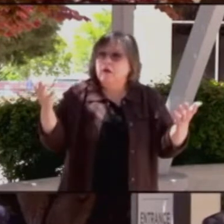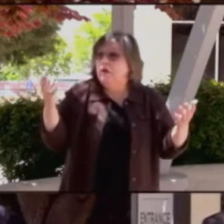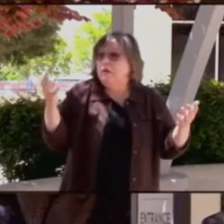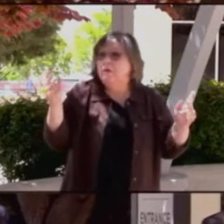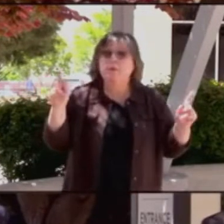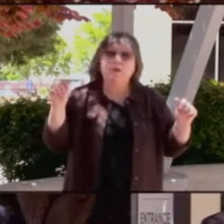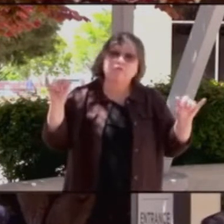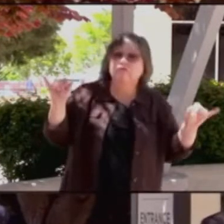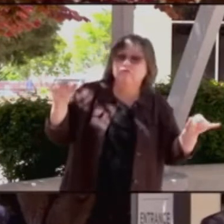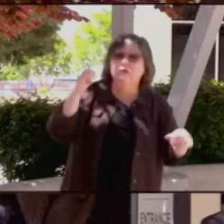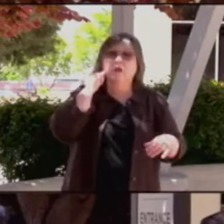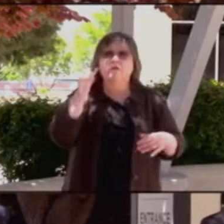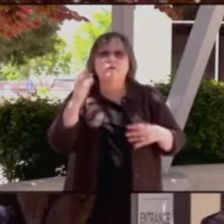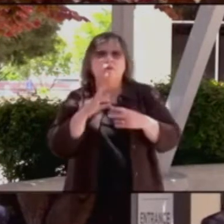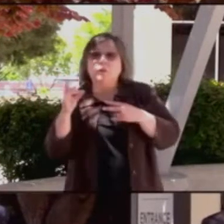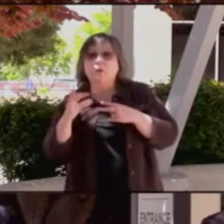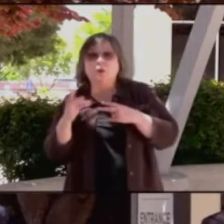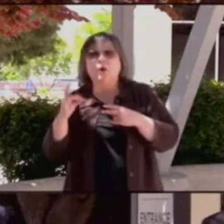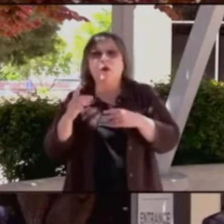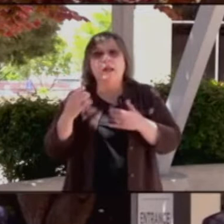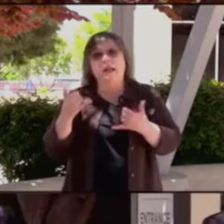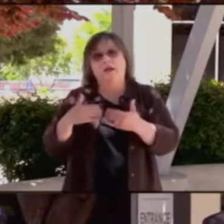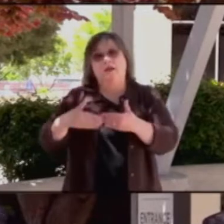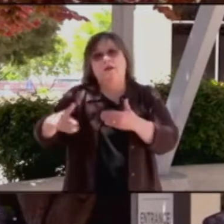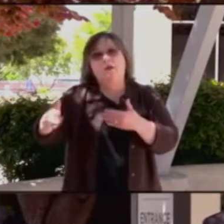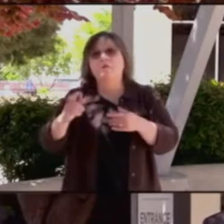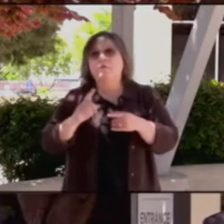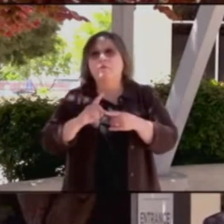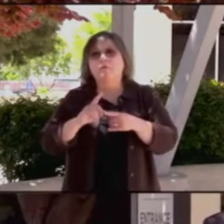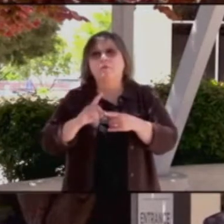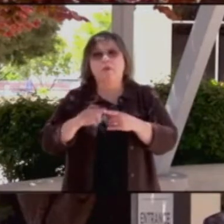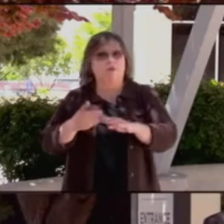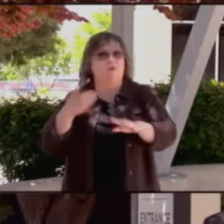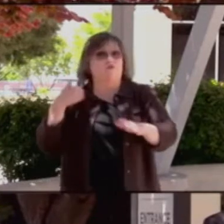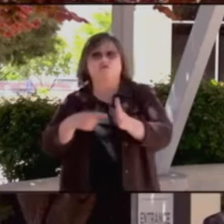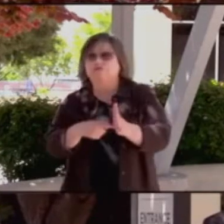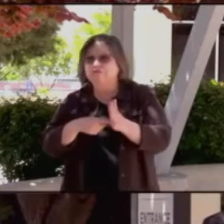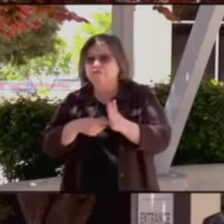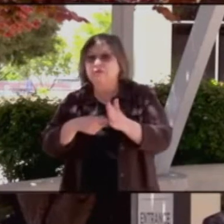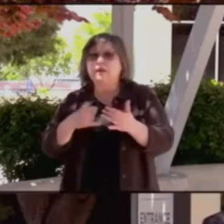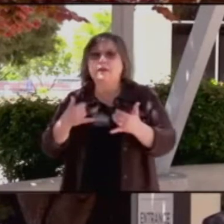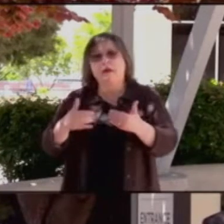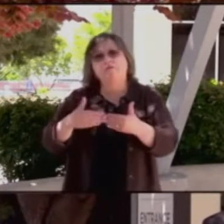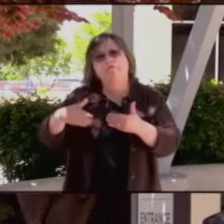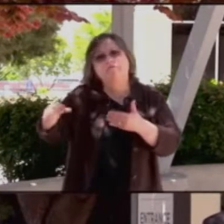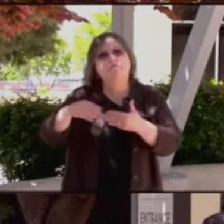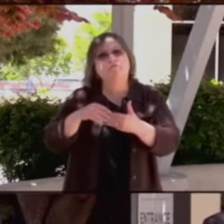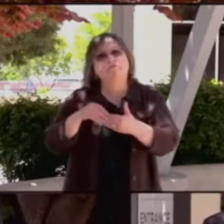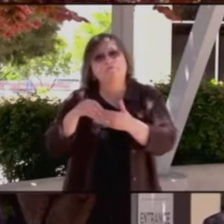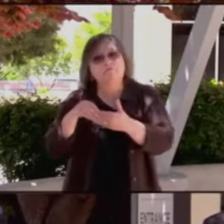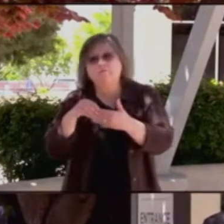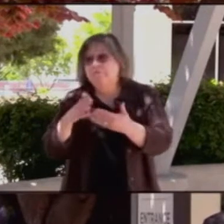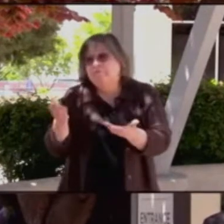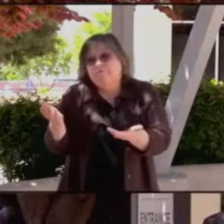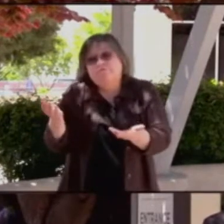Hi, this is a question from Maureen Naylor, and my name's Steve. ATVU 2.